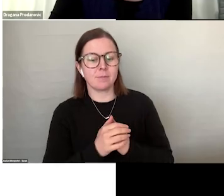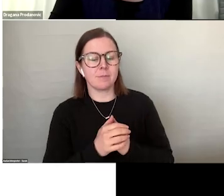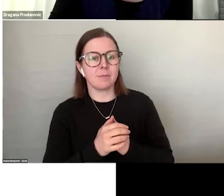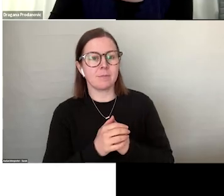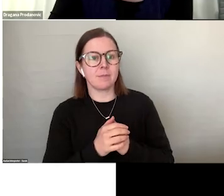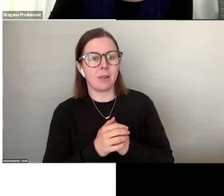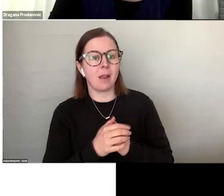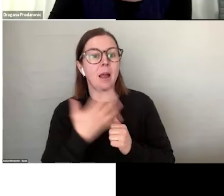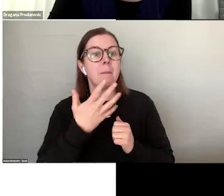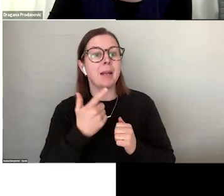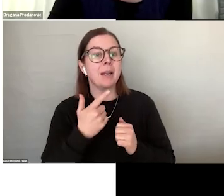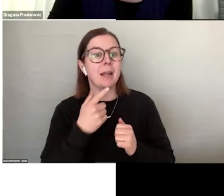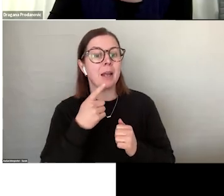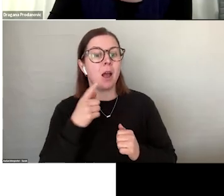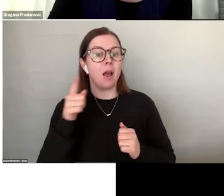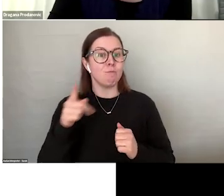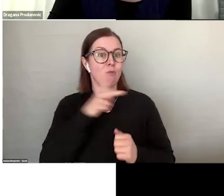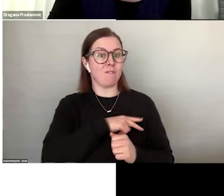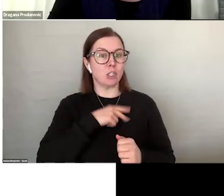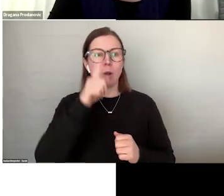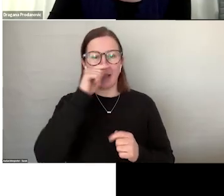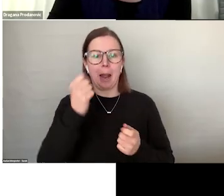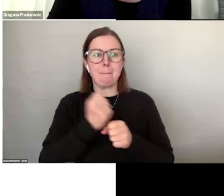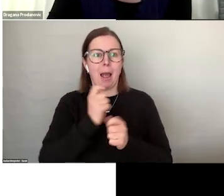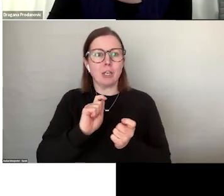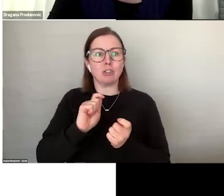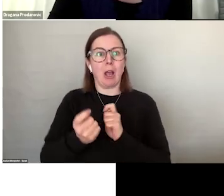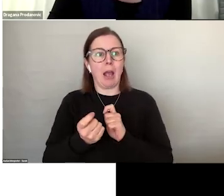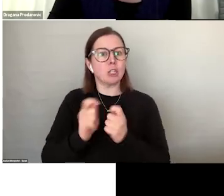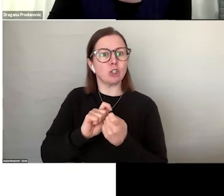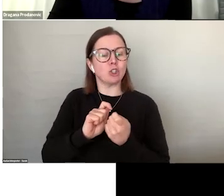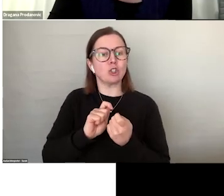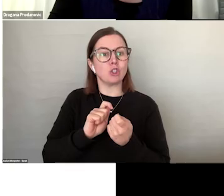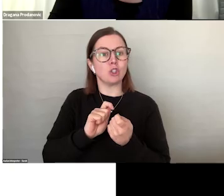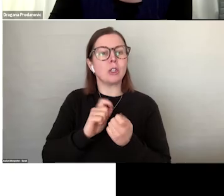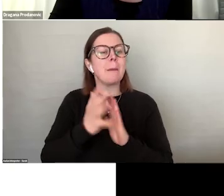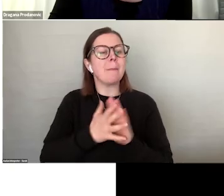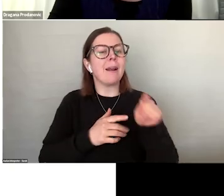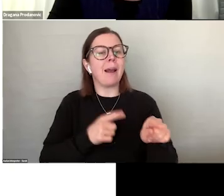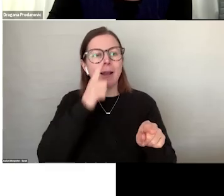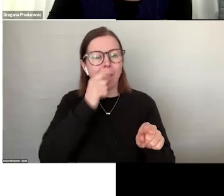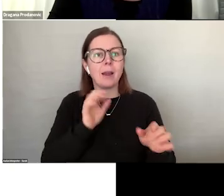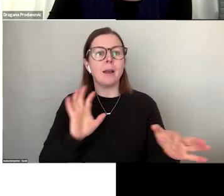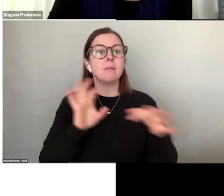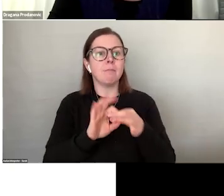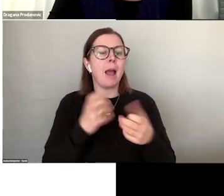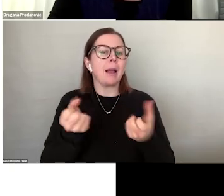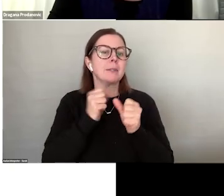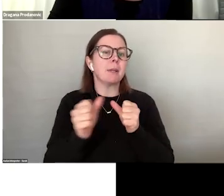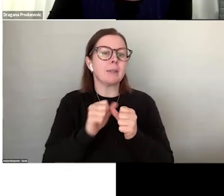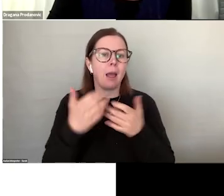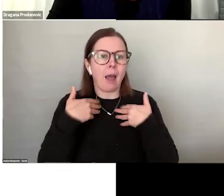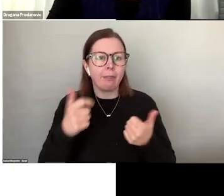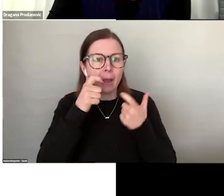make changes so that it is easier for a patient with intellectual disability to get good healthcare. An example of